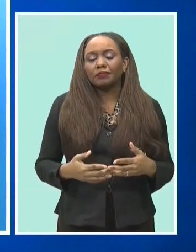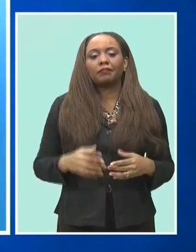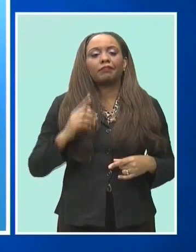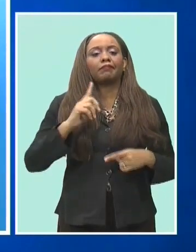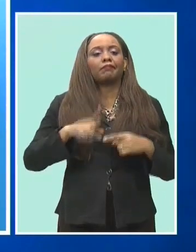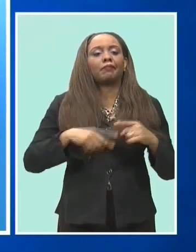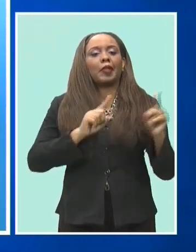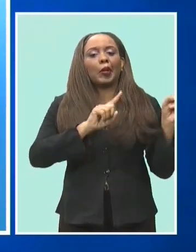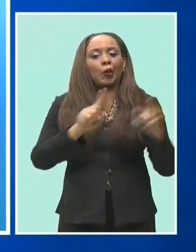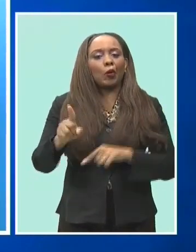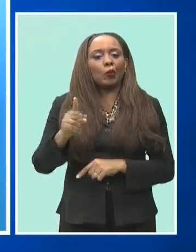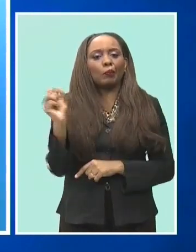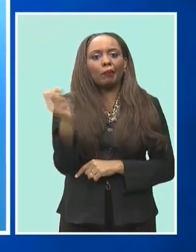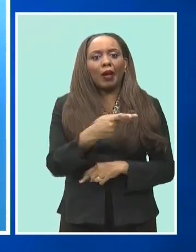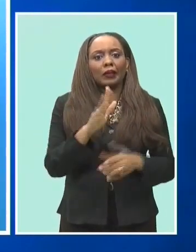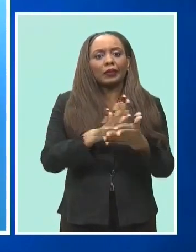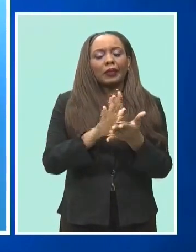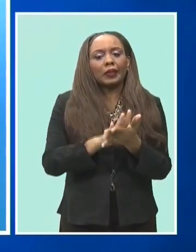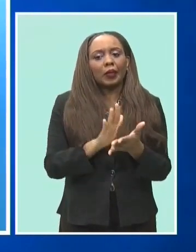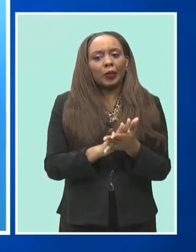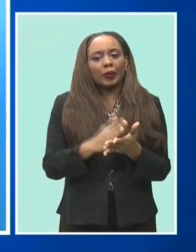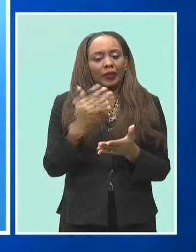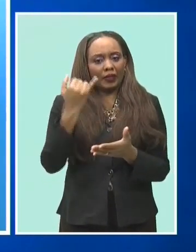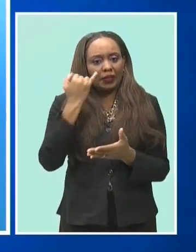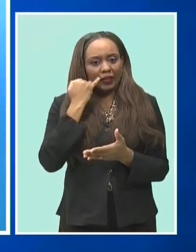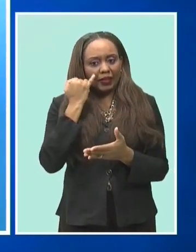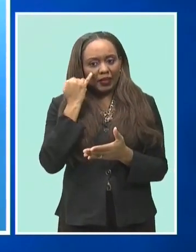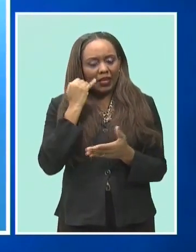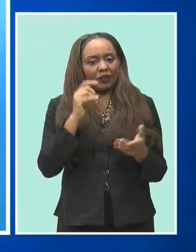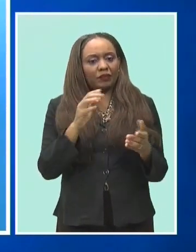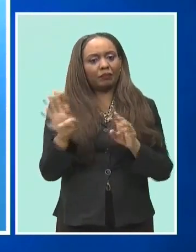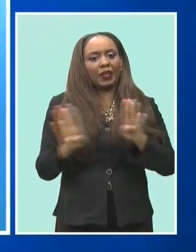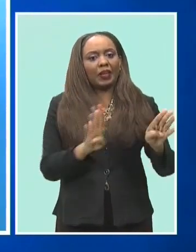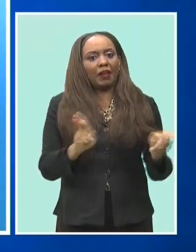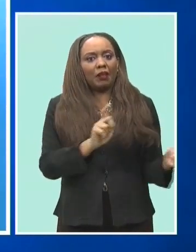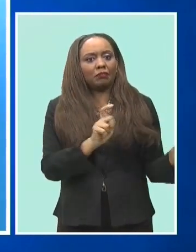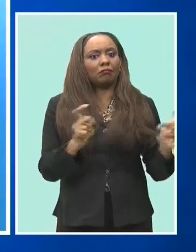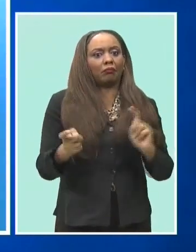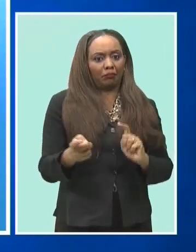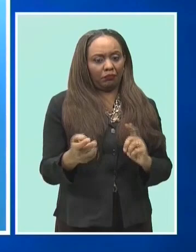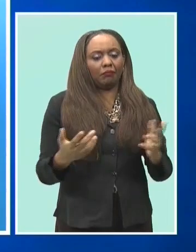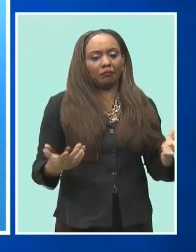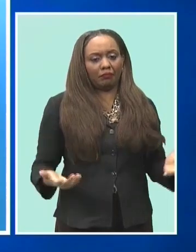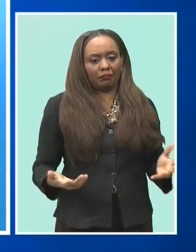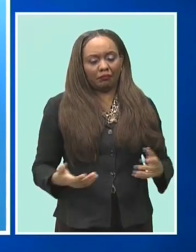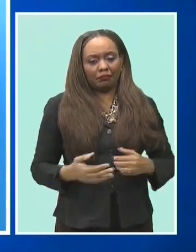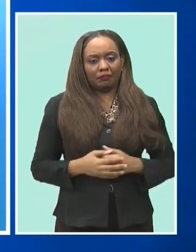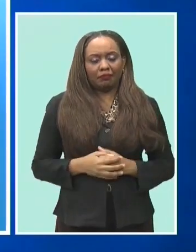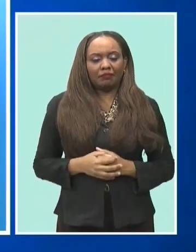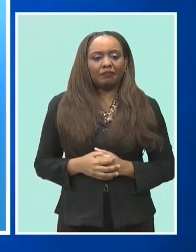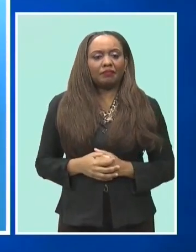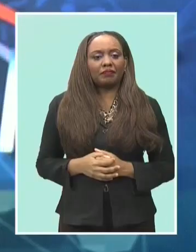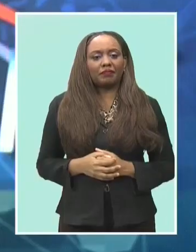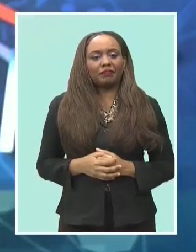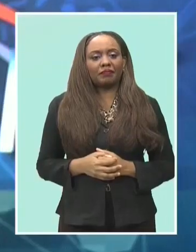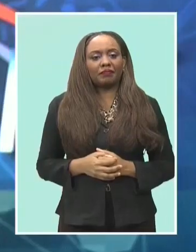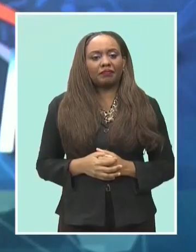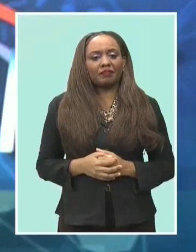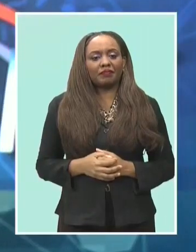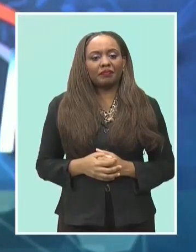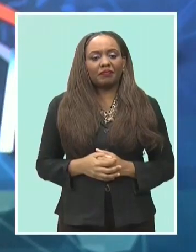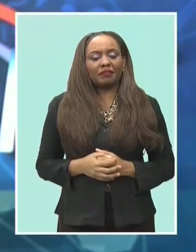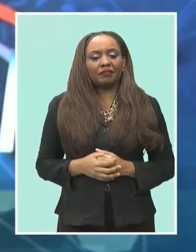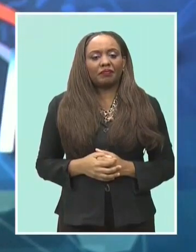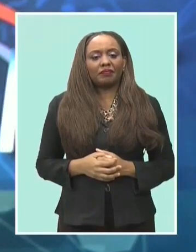precepts through to the rest of the summer and through into the term.